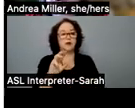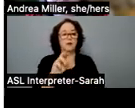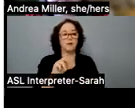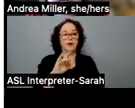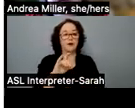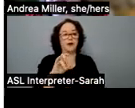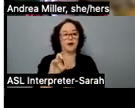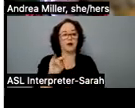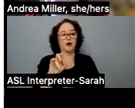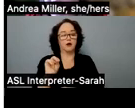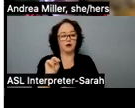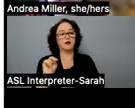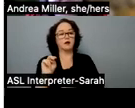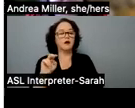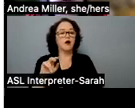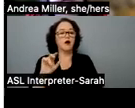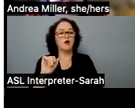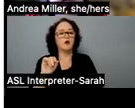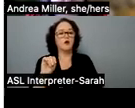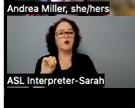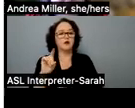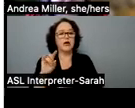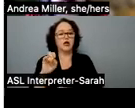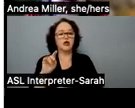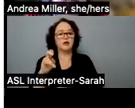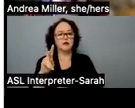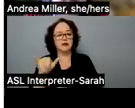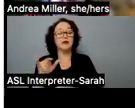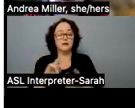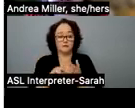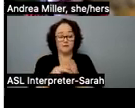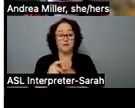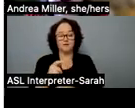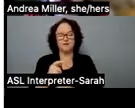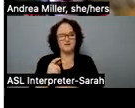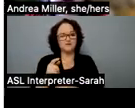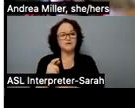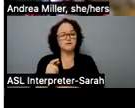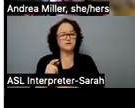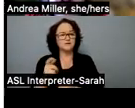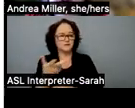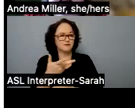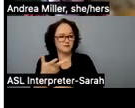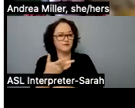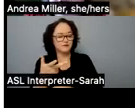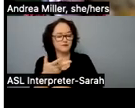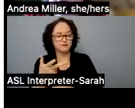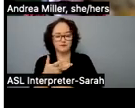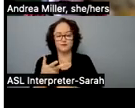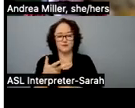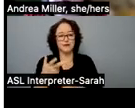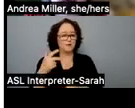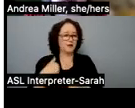is now heading up the Ohio Domestic Violence Network. So Mary, if any of you or your staff are on here, shouting out to